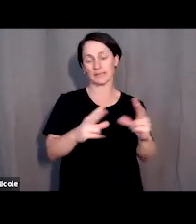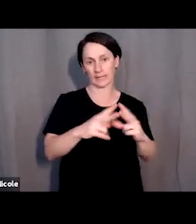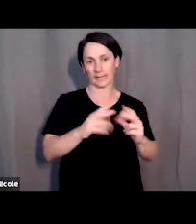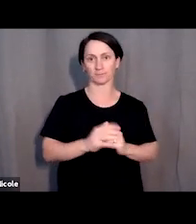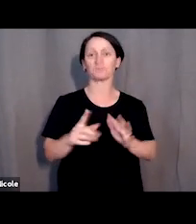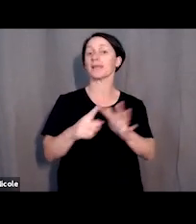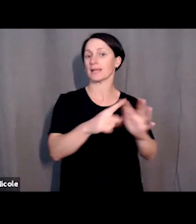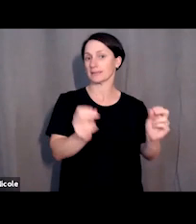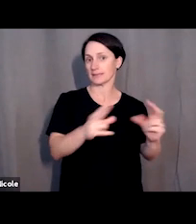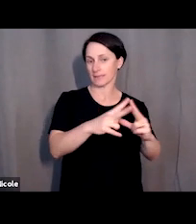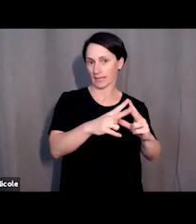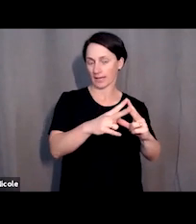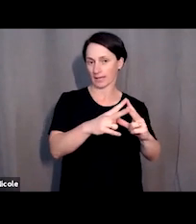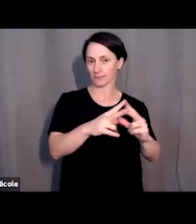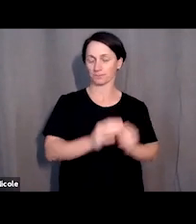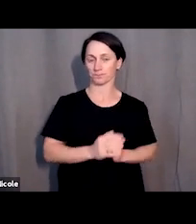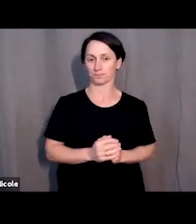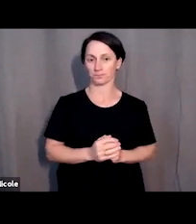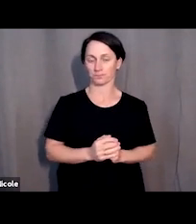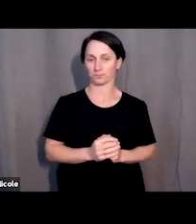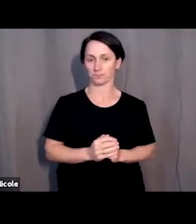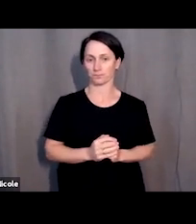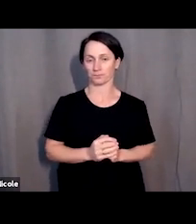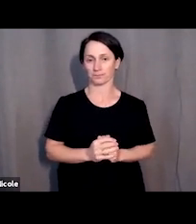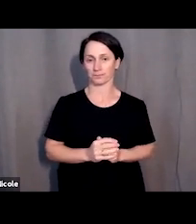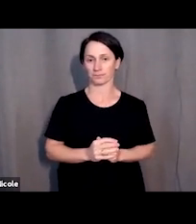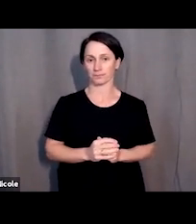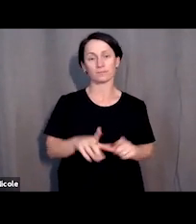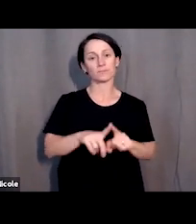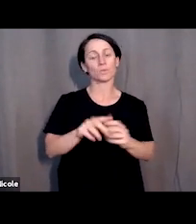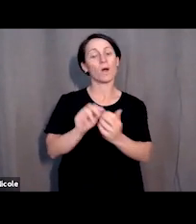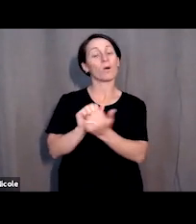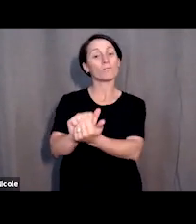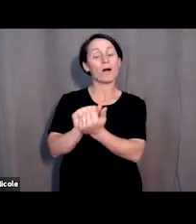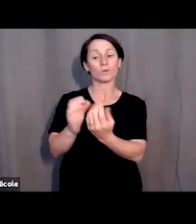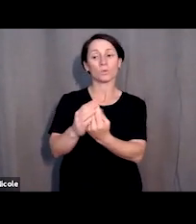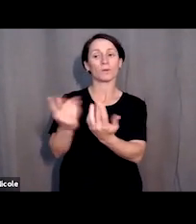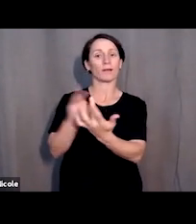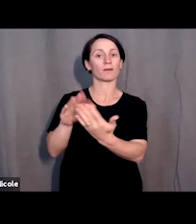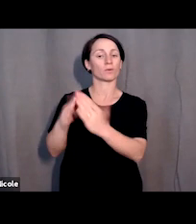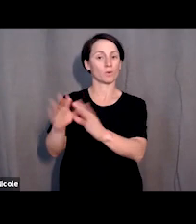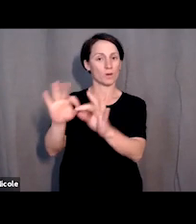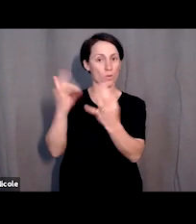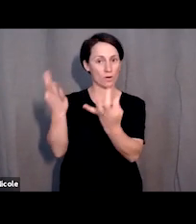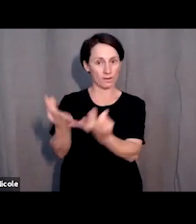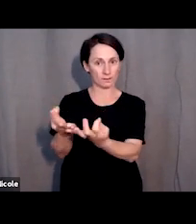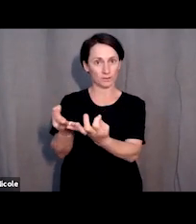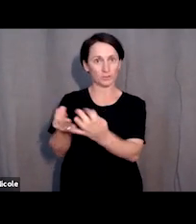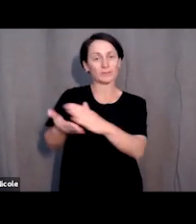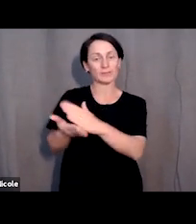Eastern Sydney actually, and also we partnered up with a community organisation that's NDIS